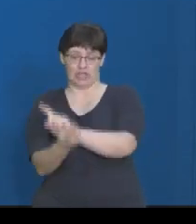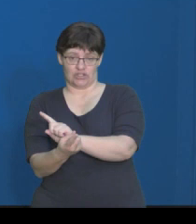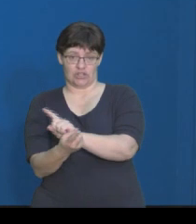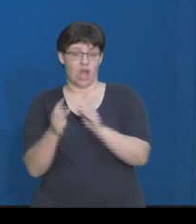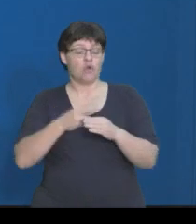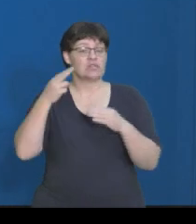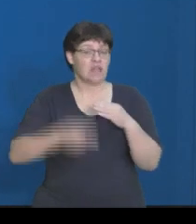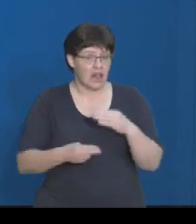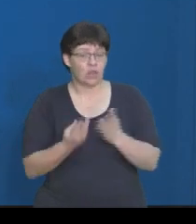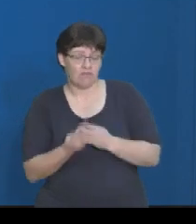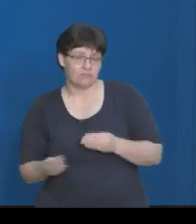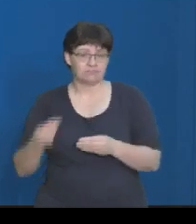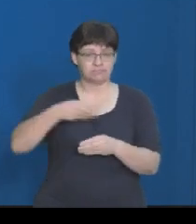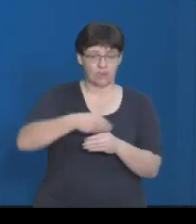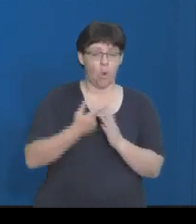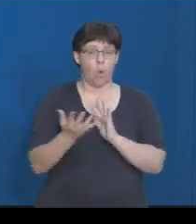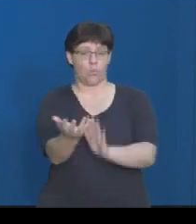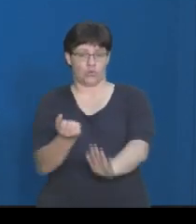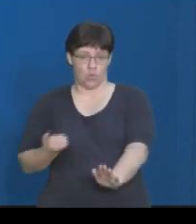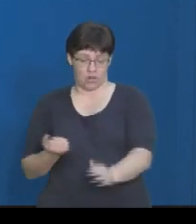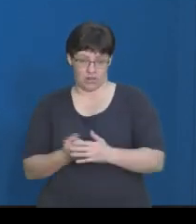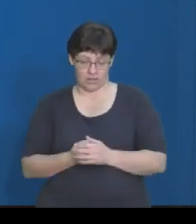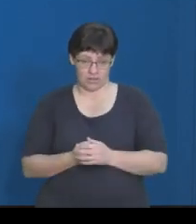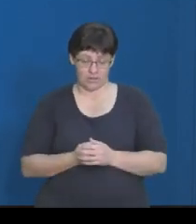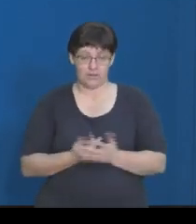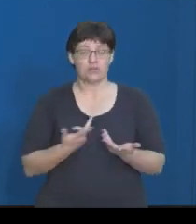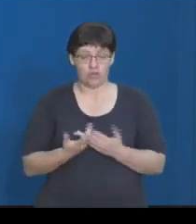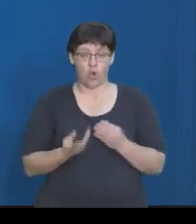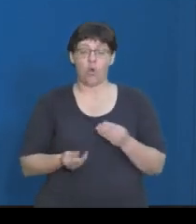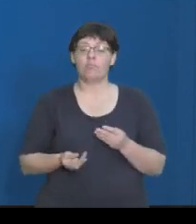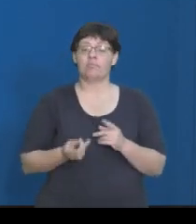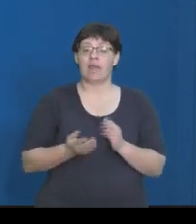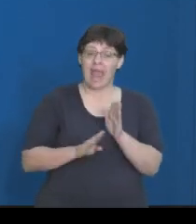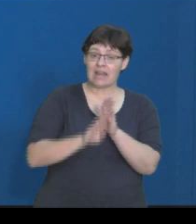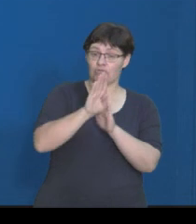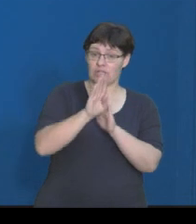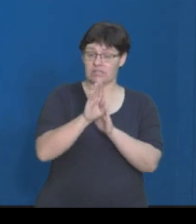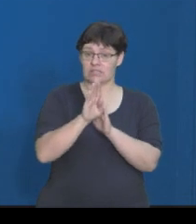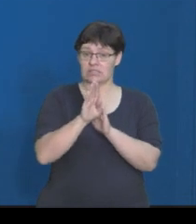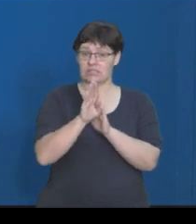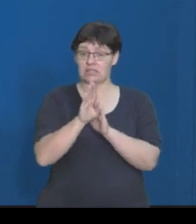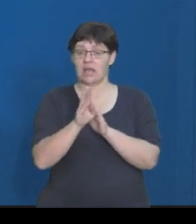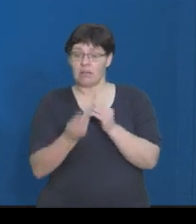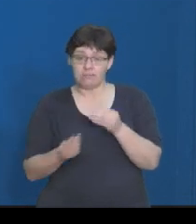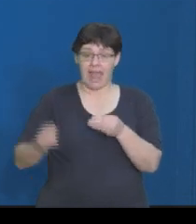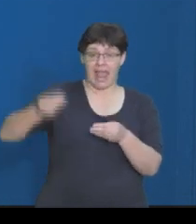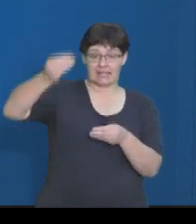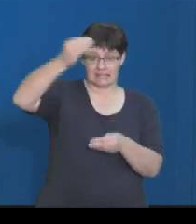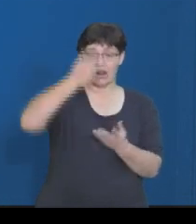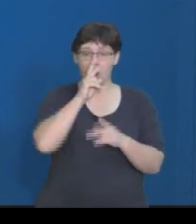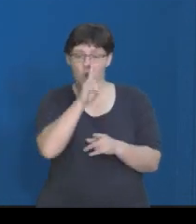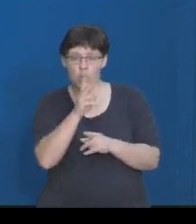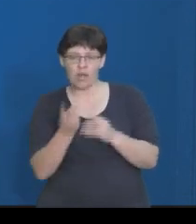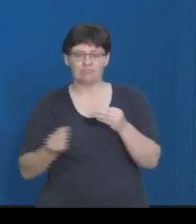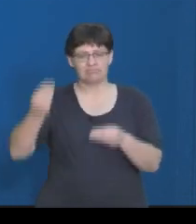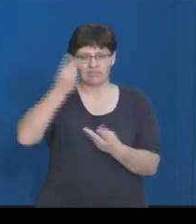result of an injection or a withdrawal. An increase in injections Into the economy, we are looking at our